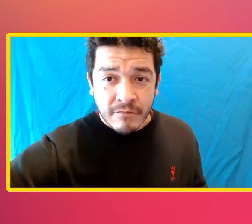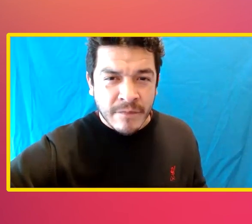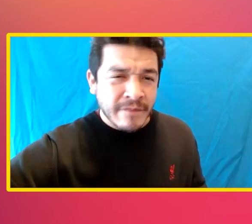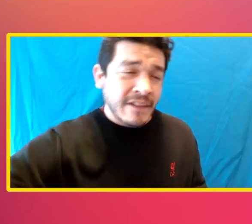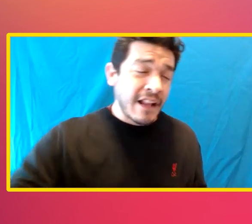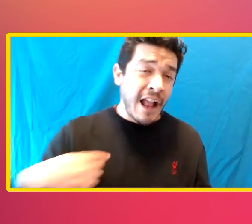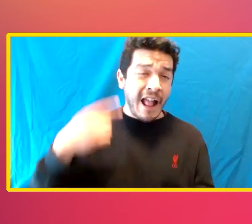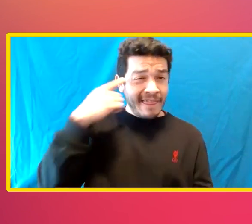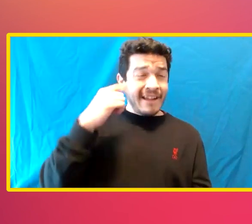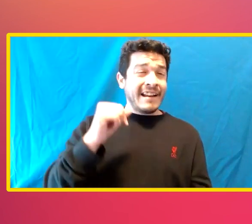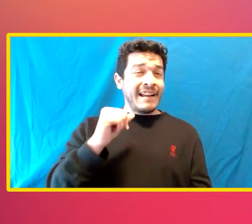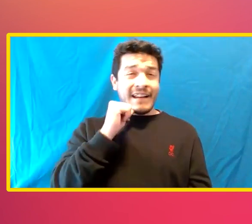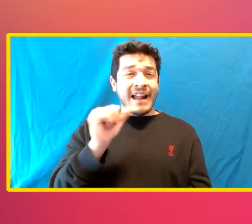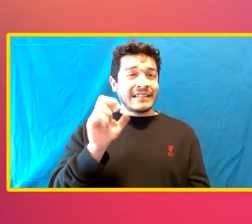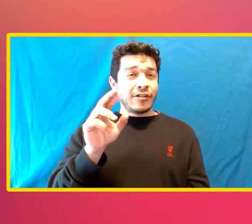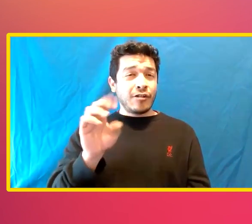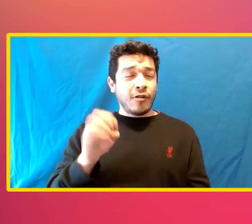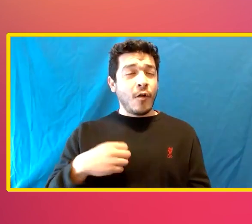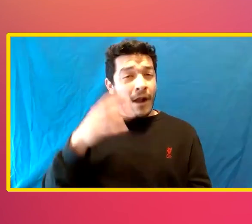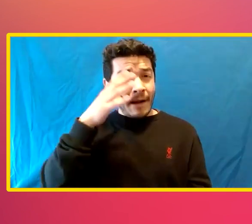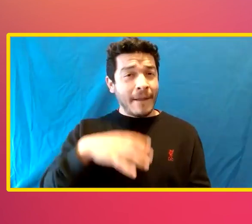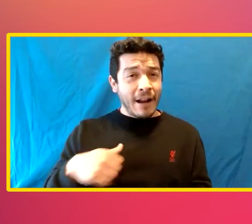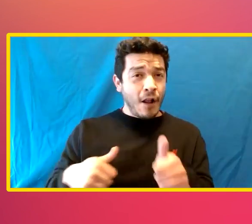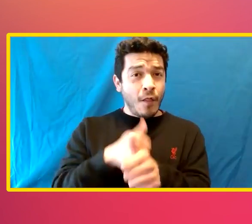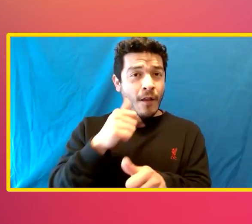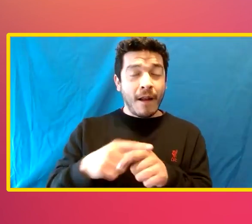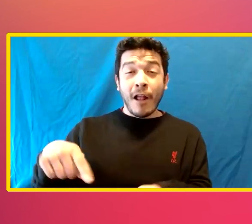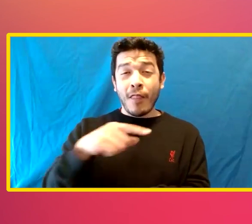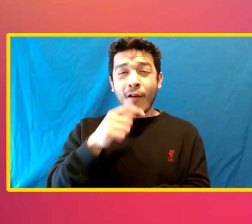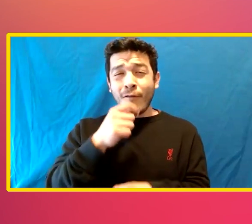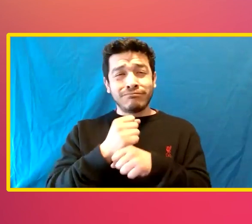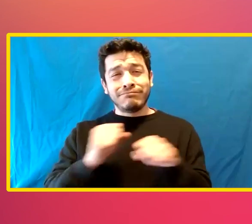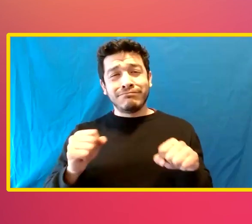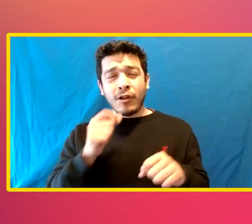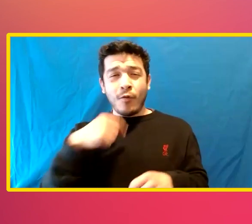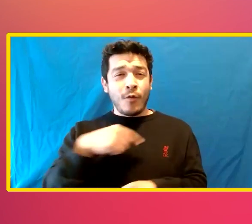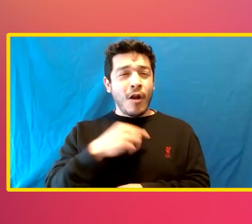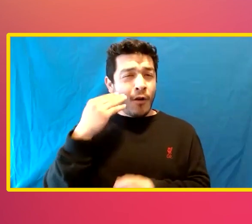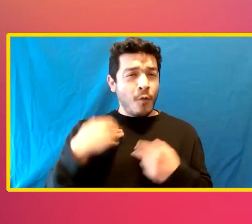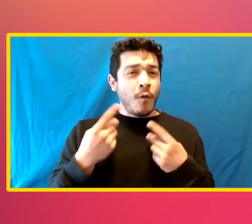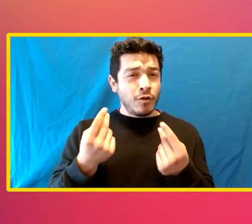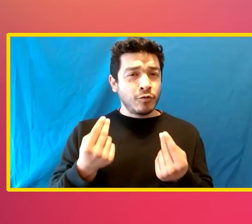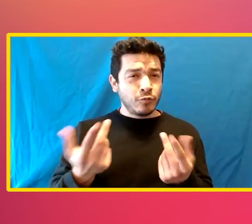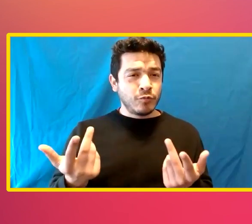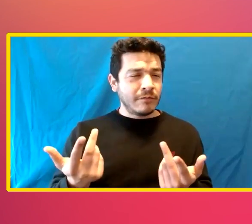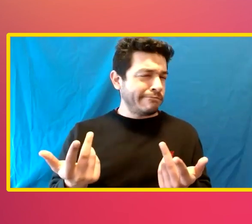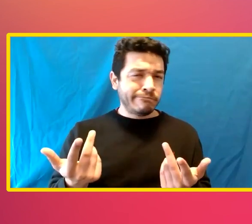being threatened, but I think those of us who are secure in who we are and what we do, um,